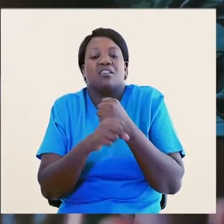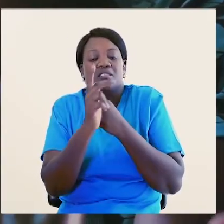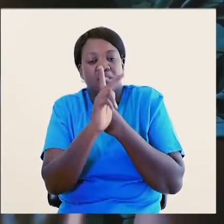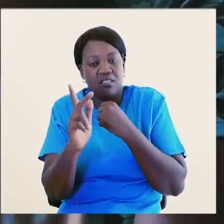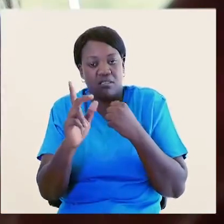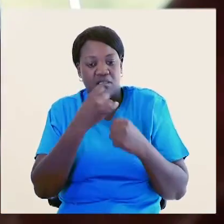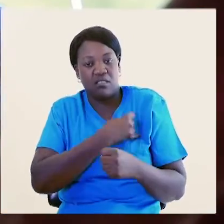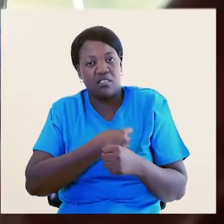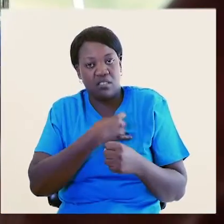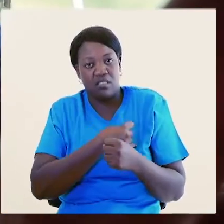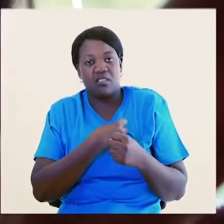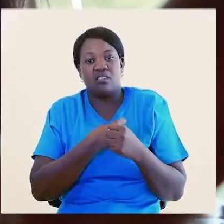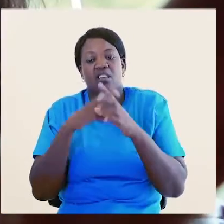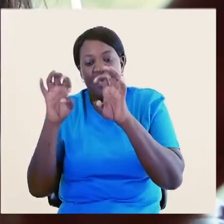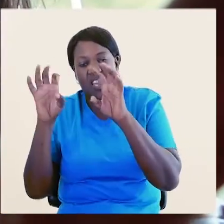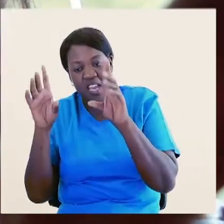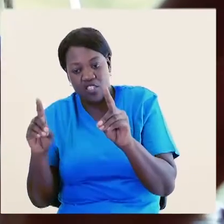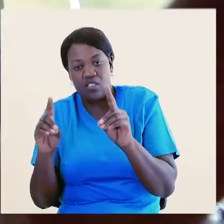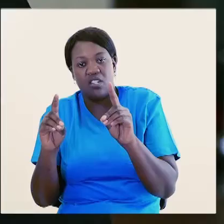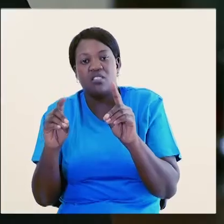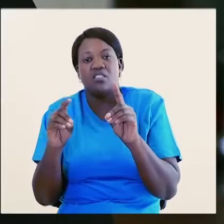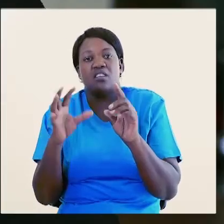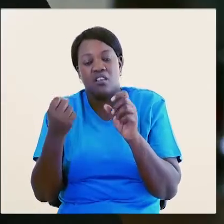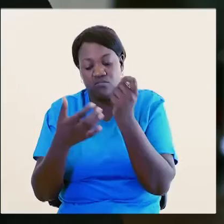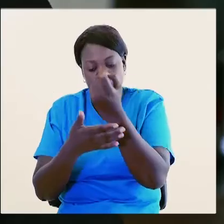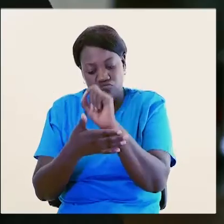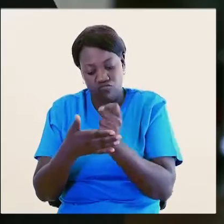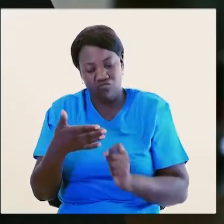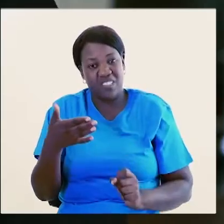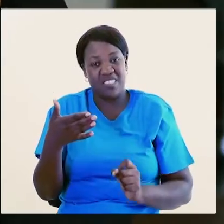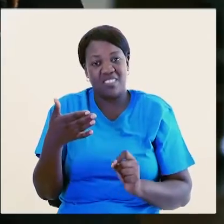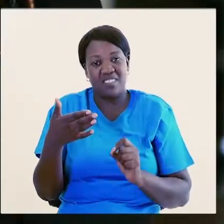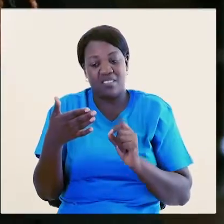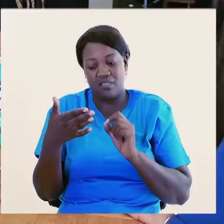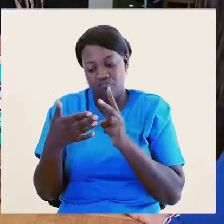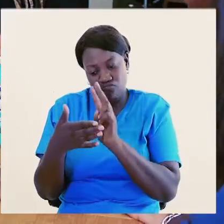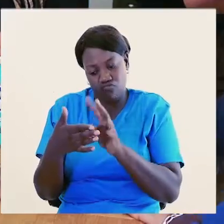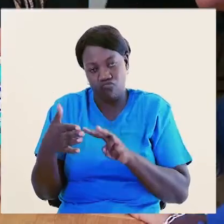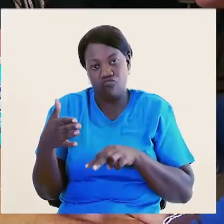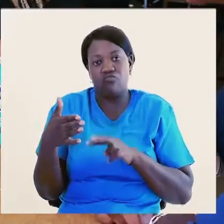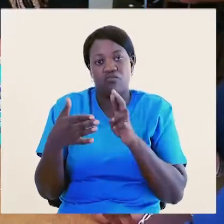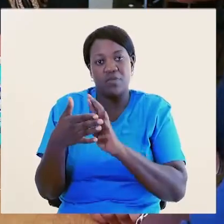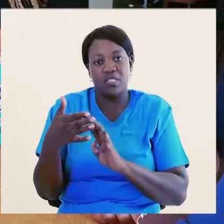you have literacy, which includes reading and writing. Oh, then she must more say so.